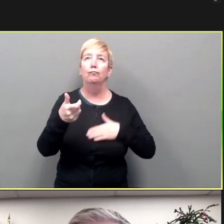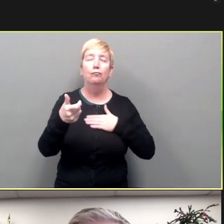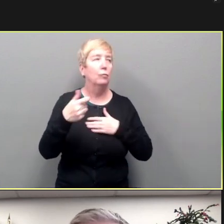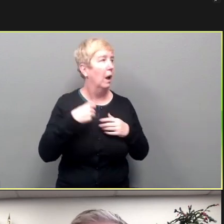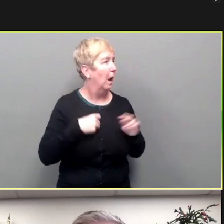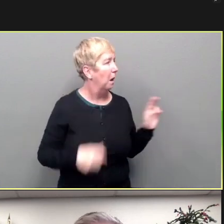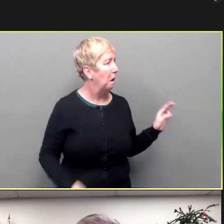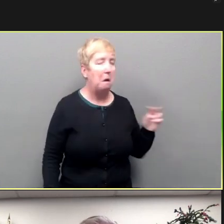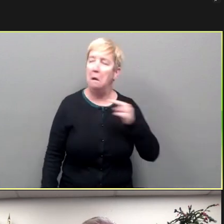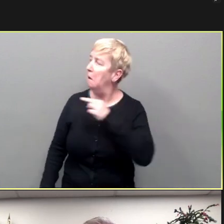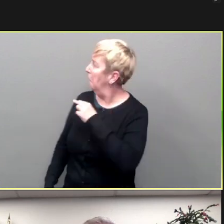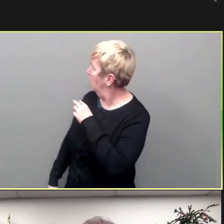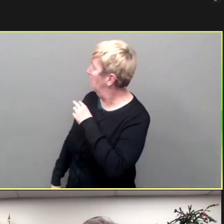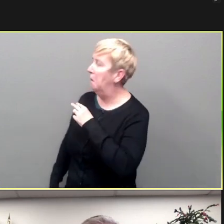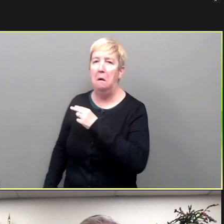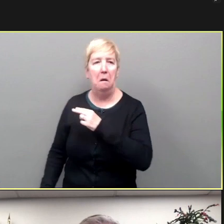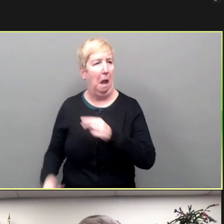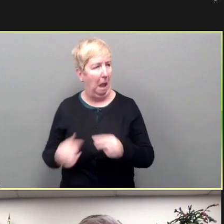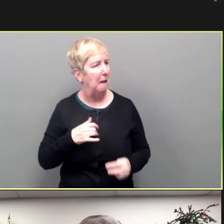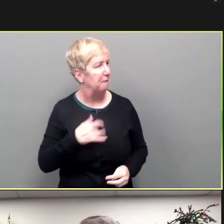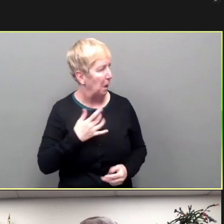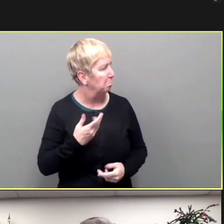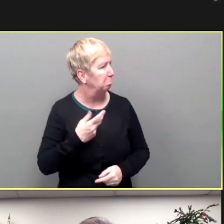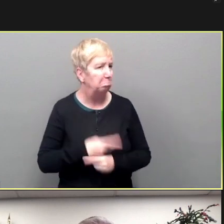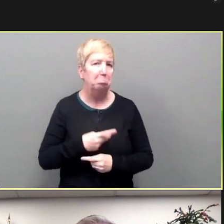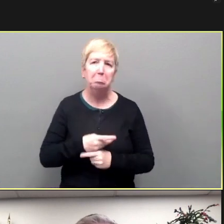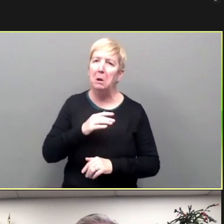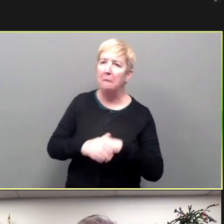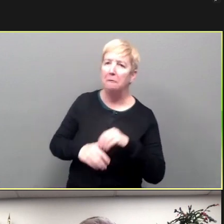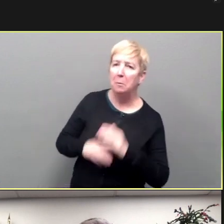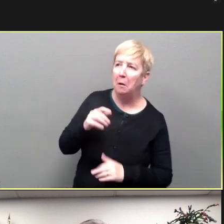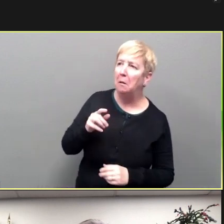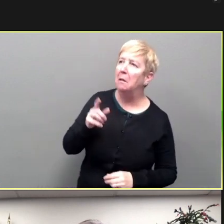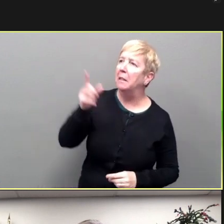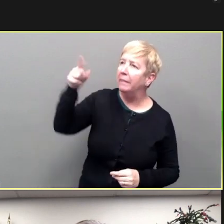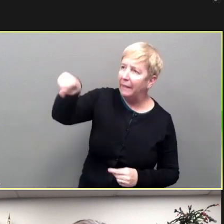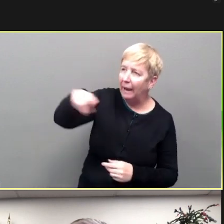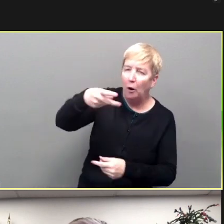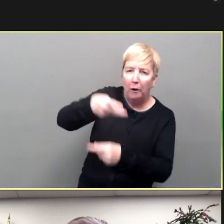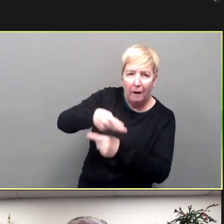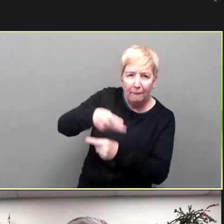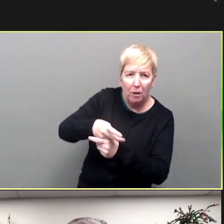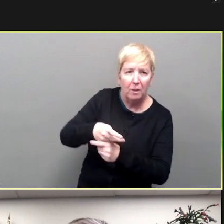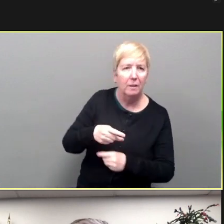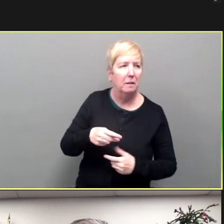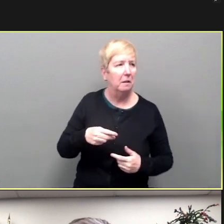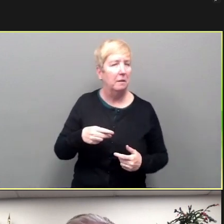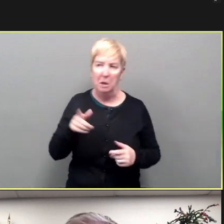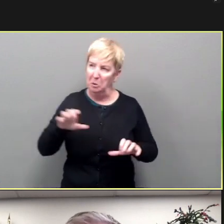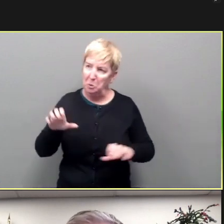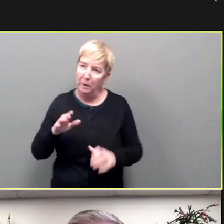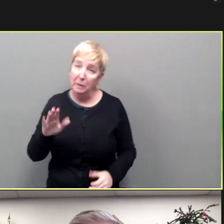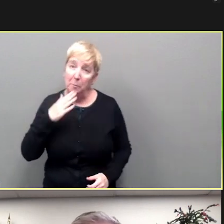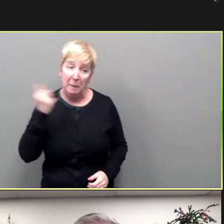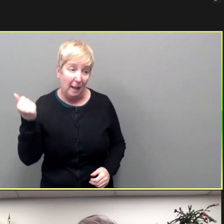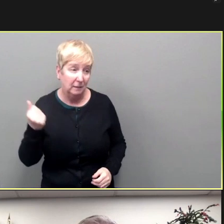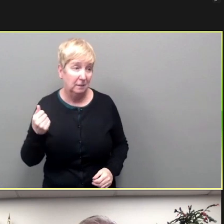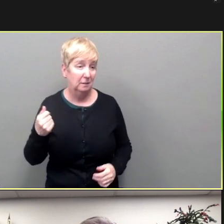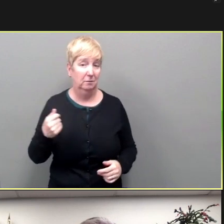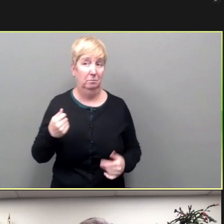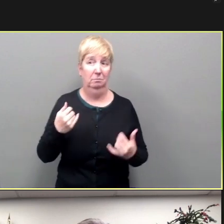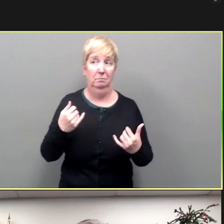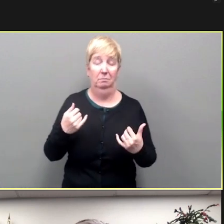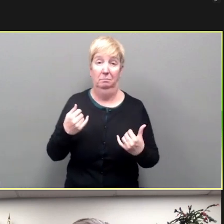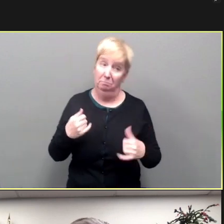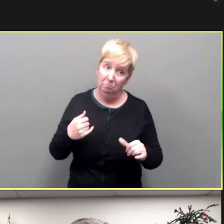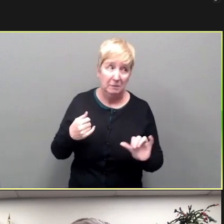this again. I feel like they're taking really good care to be safe. They're doing just about everything they can and still have a concert. The